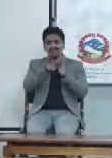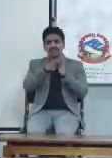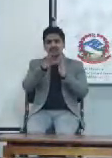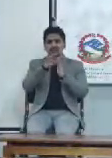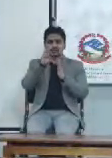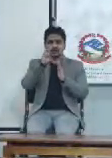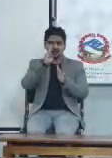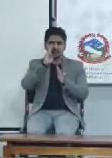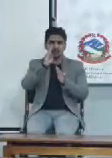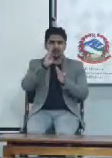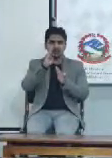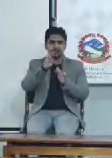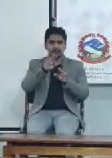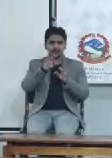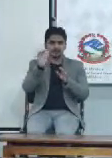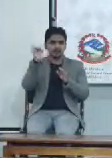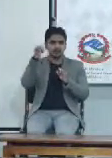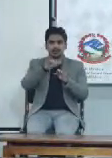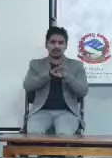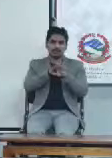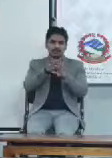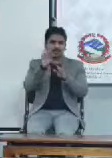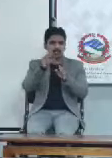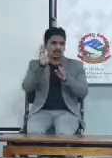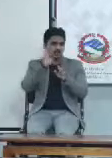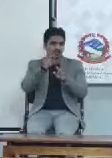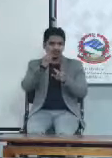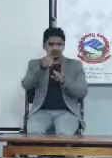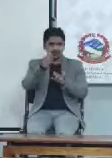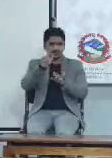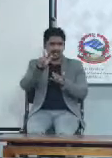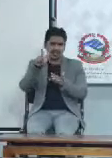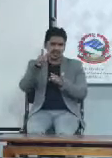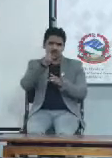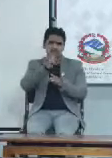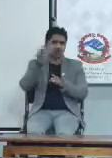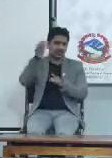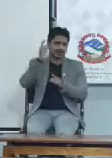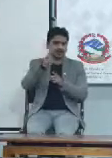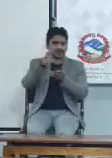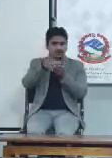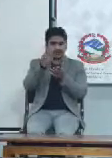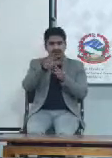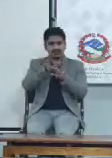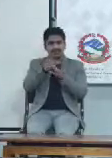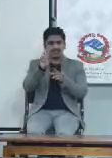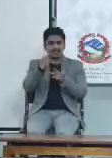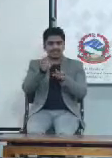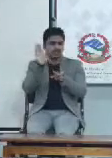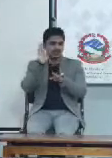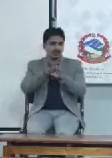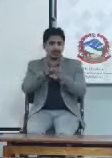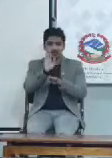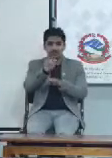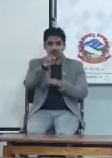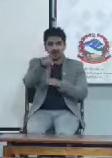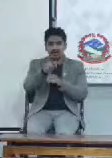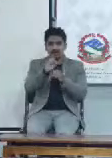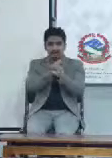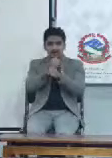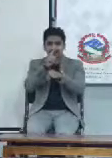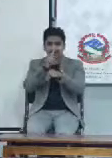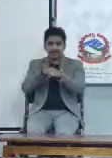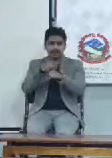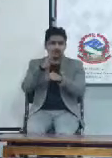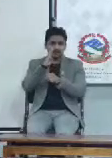Dadel Dhura. There are so many radios. So in a disaster time, the local FMs are very useful. That is